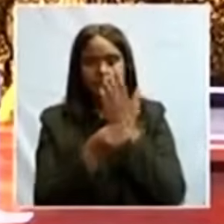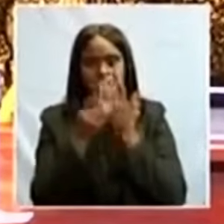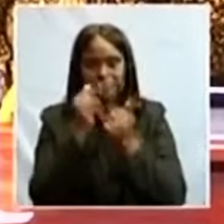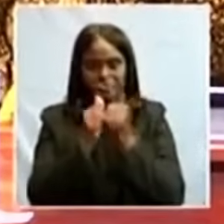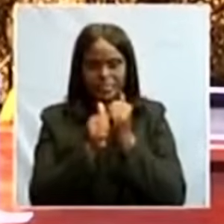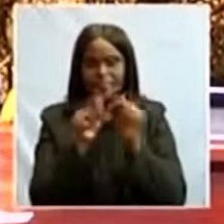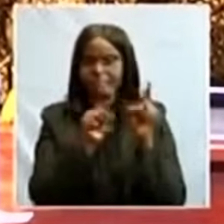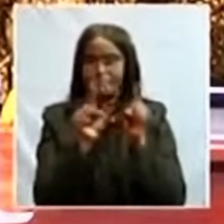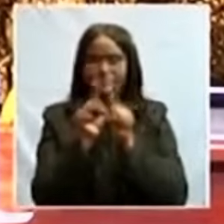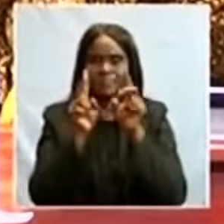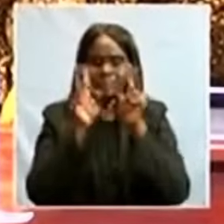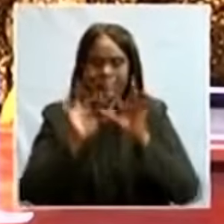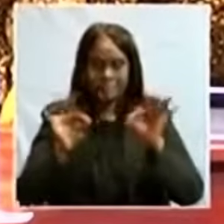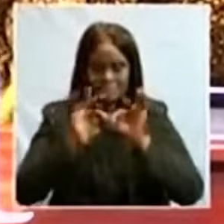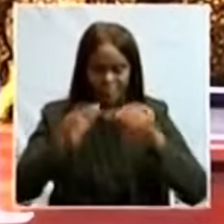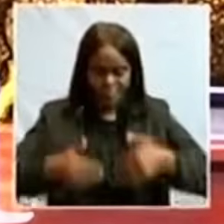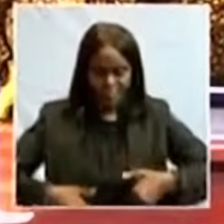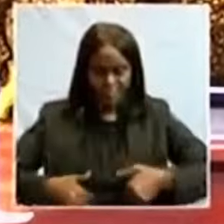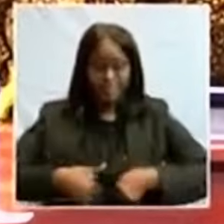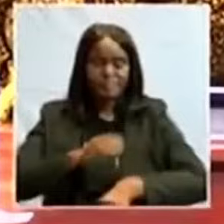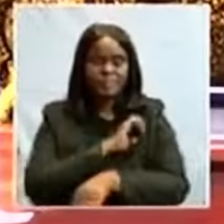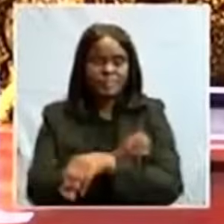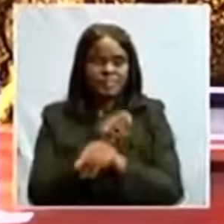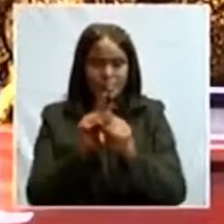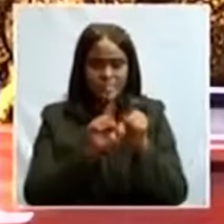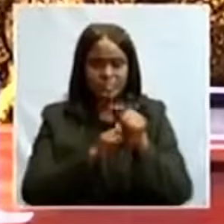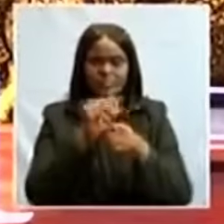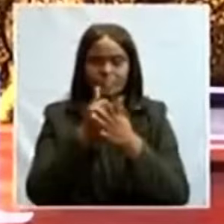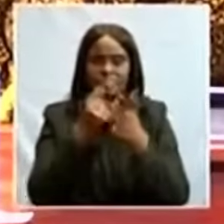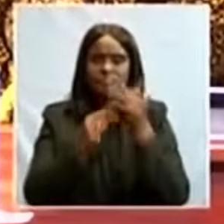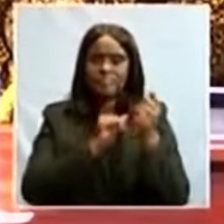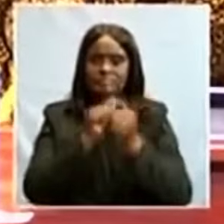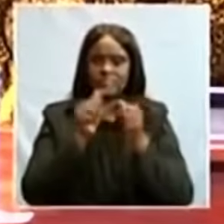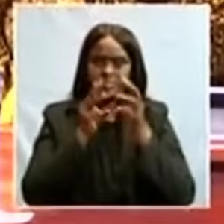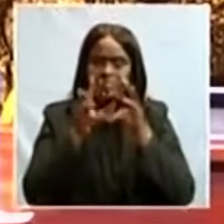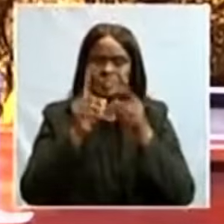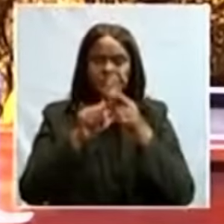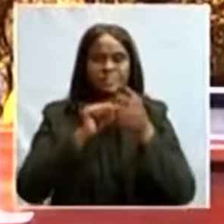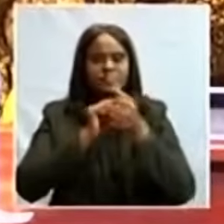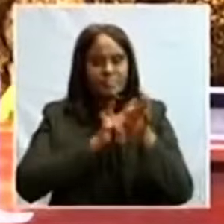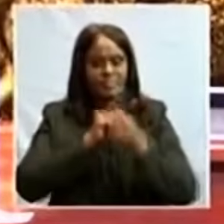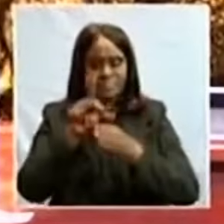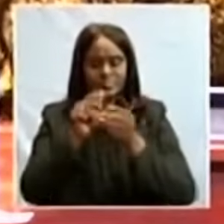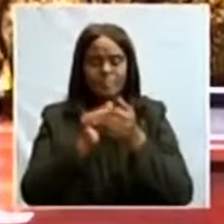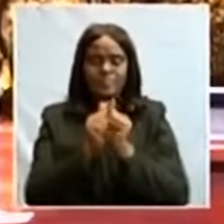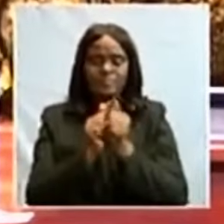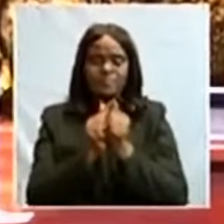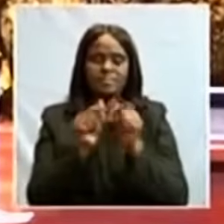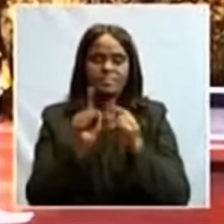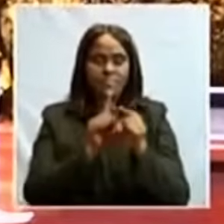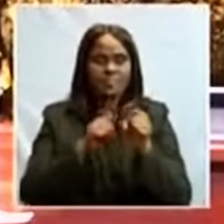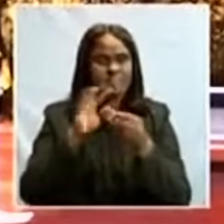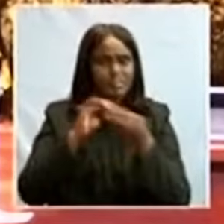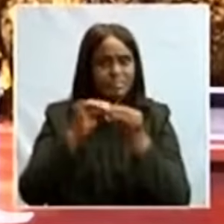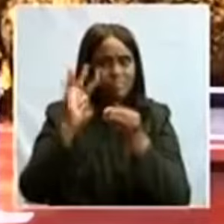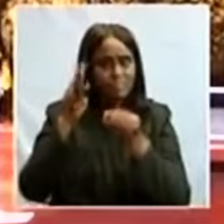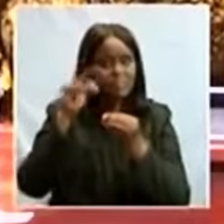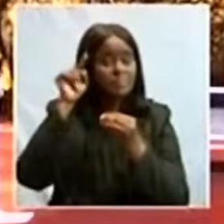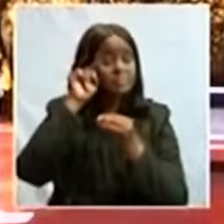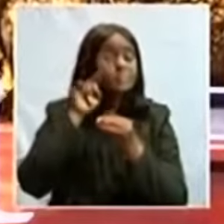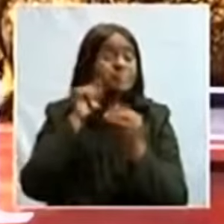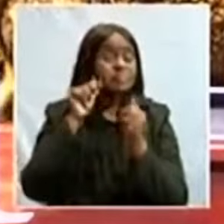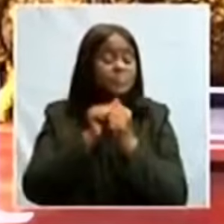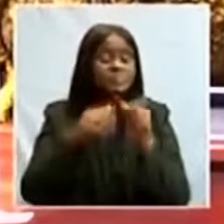also a form of youth empowerment and pathway to professional sport. Number 4, gender